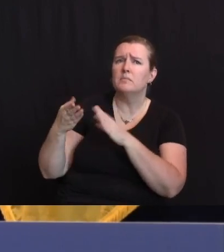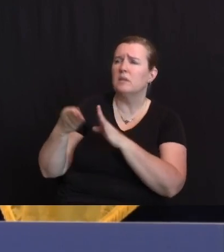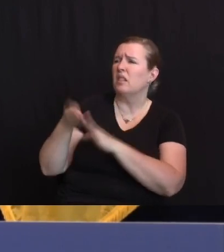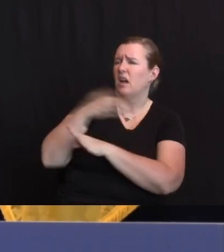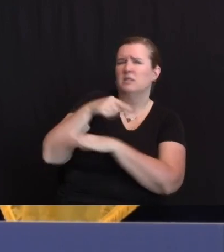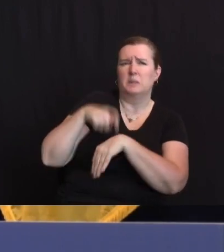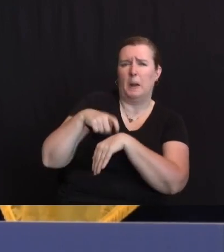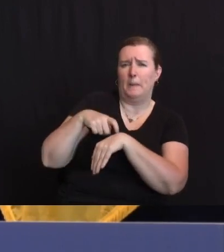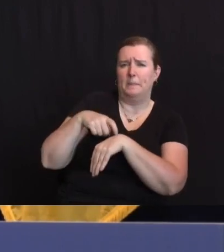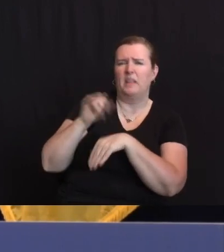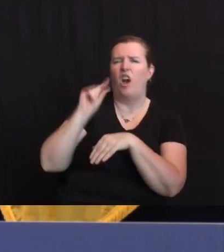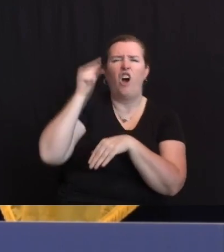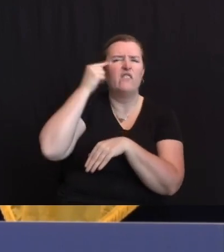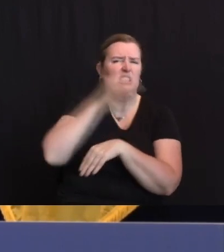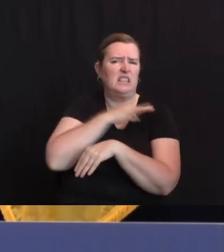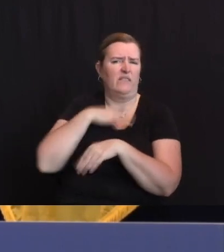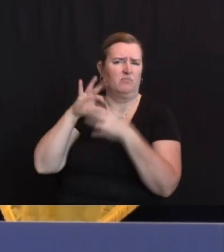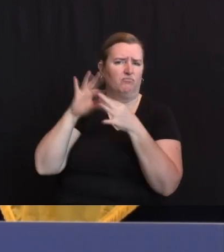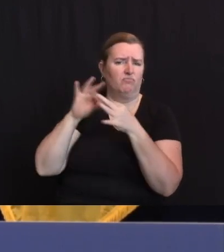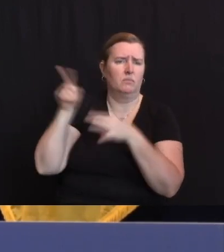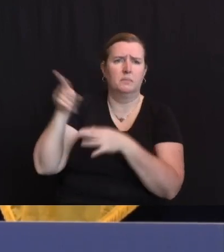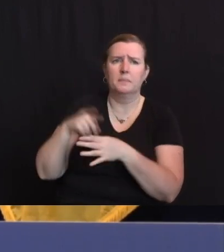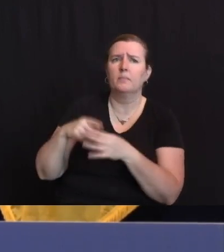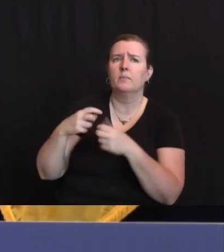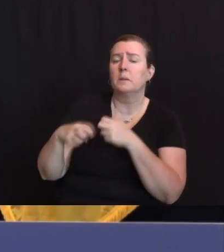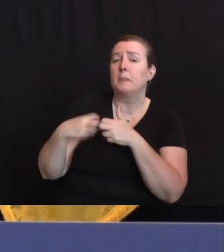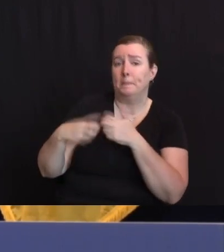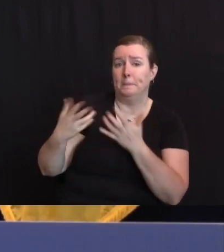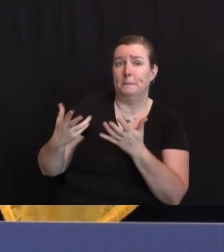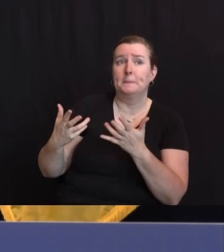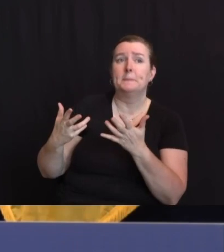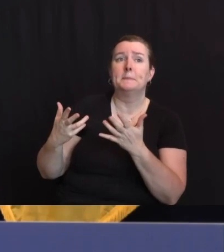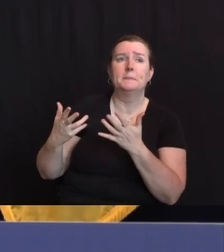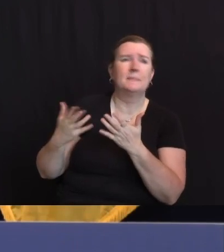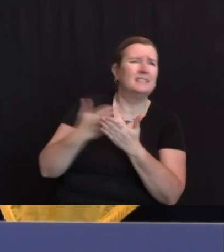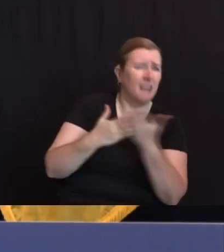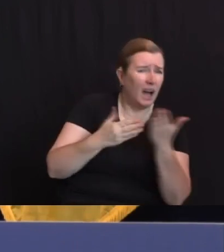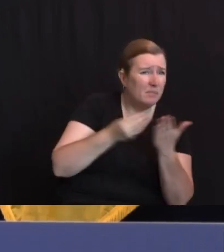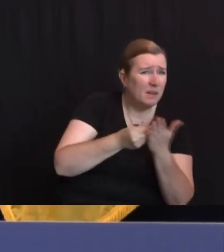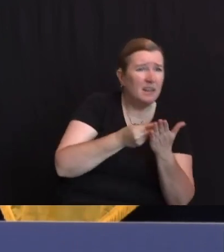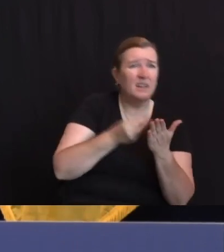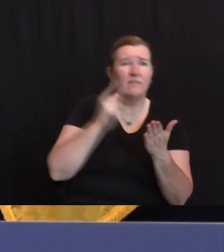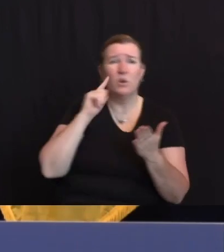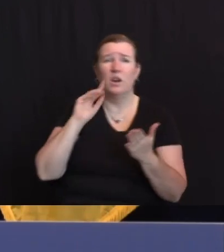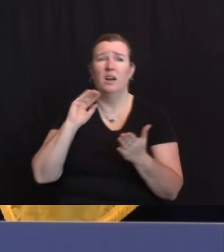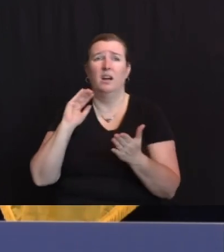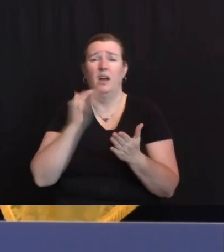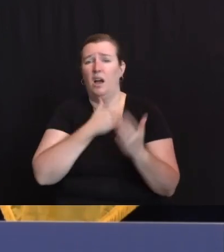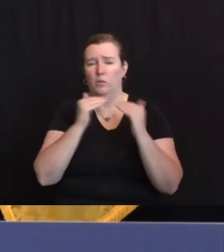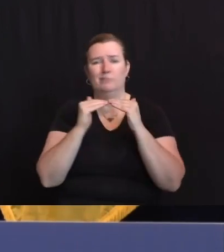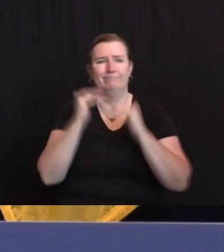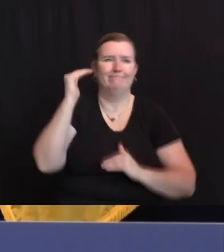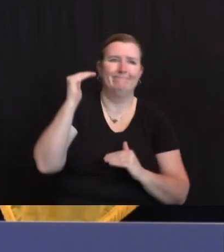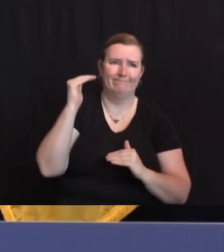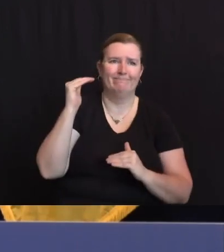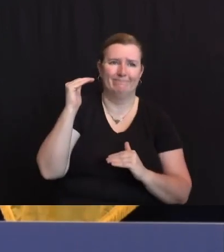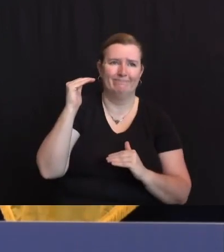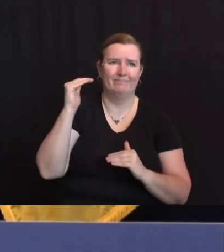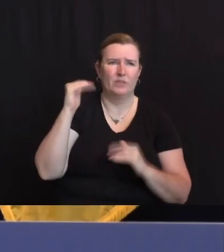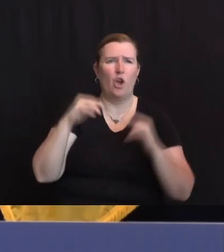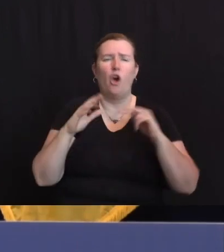some of which will go towards revenue shortfalls, some of which is expenses. And to the governor's point, if you're looking at an